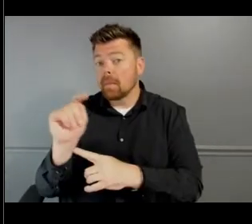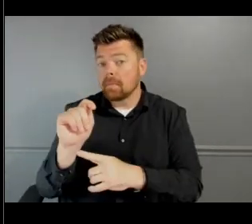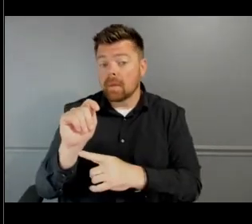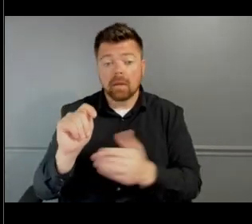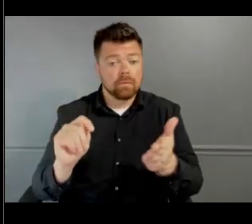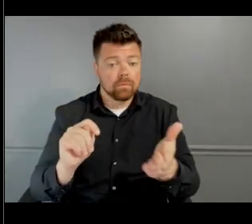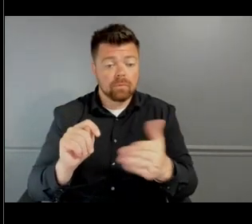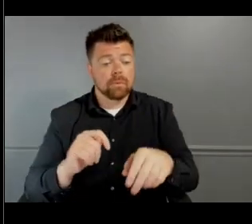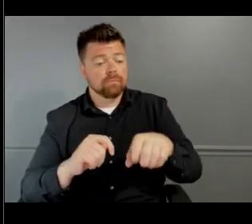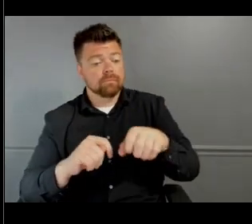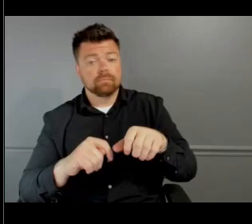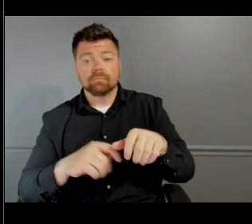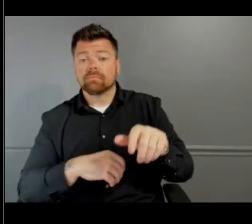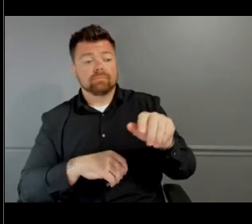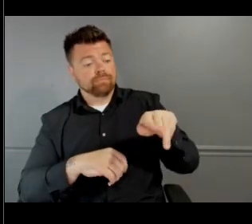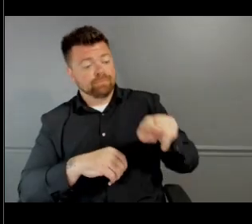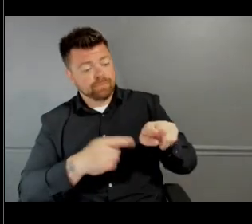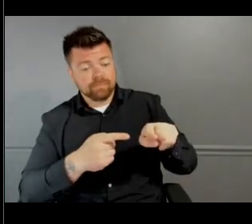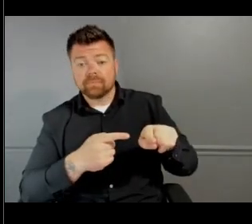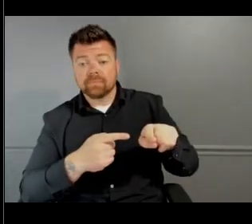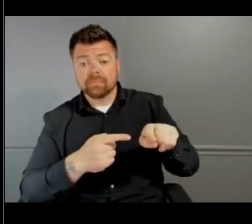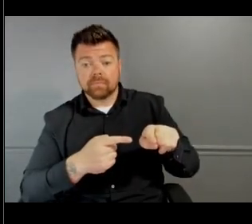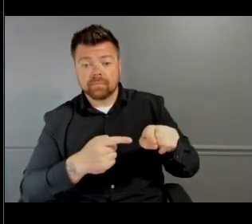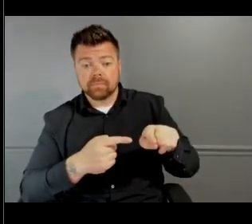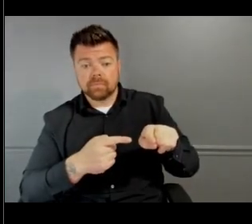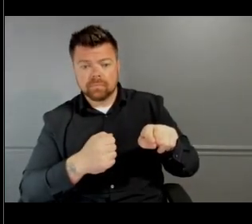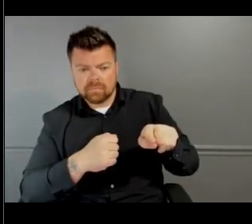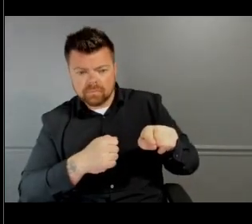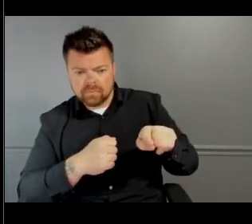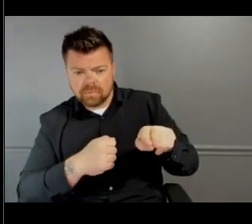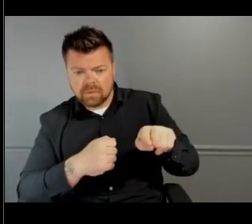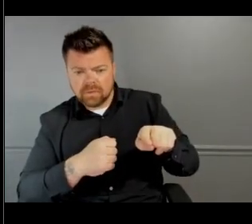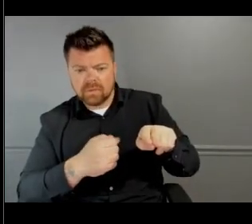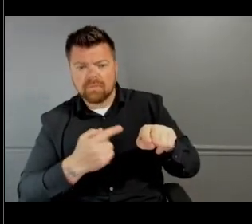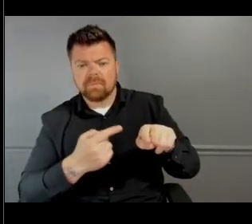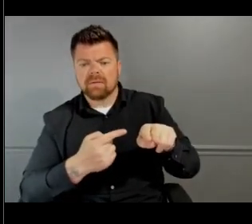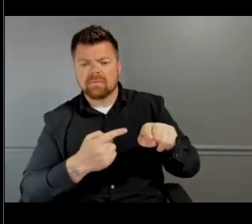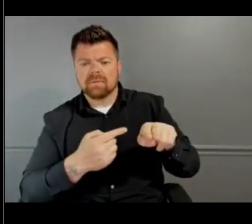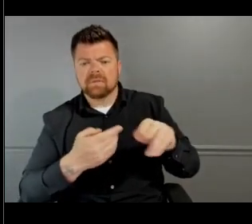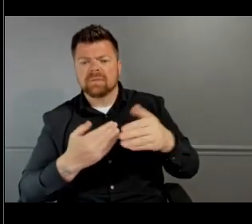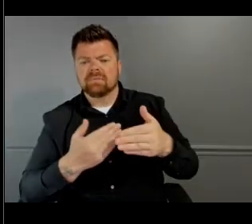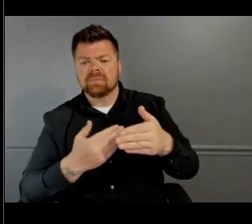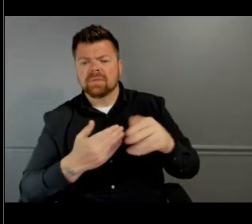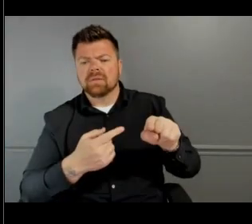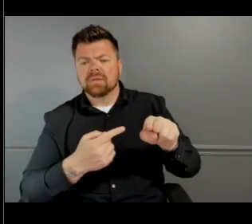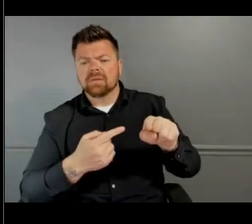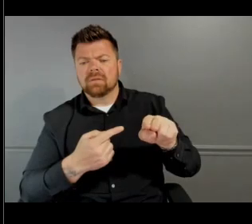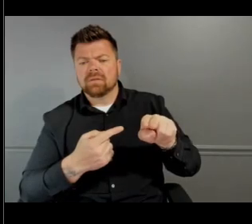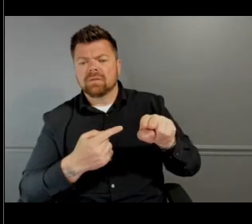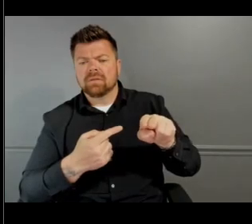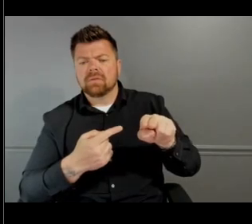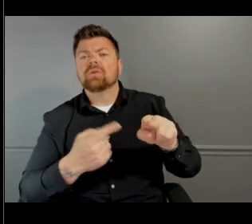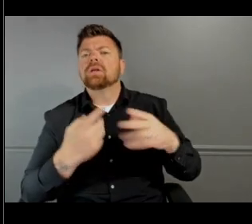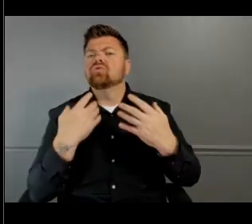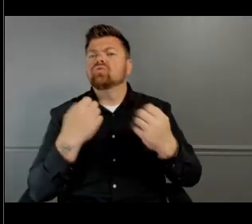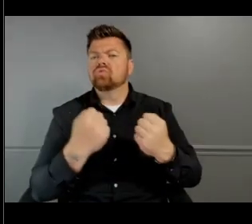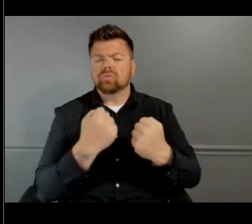a lavatory and a bathtub, reinforcing must be provided